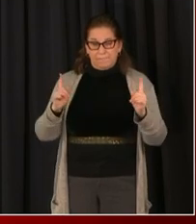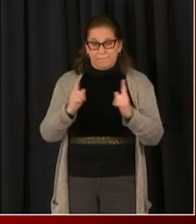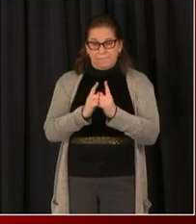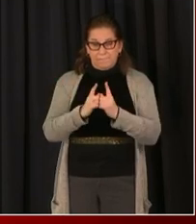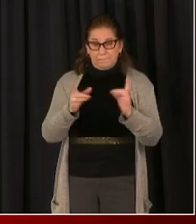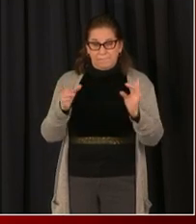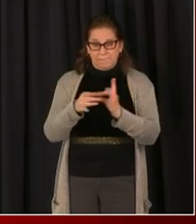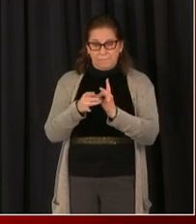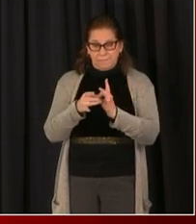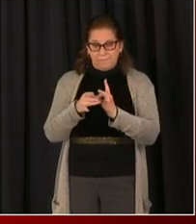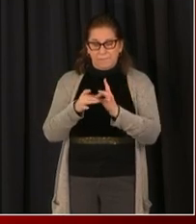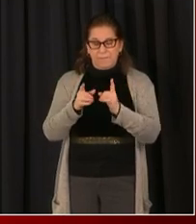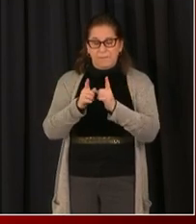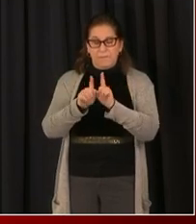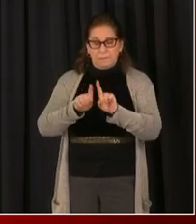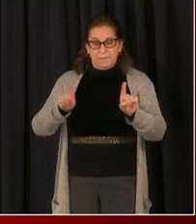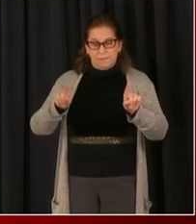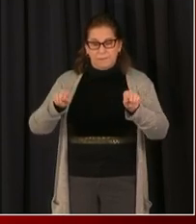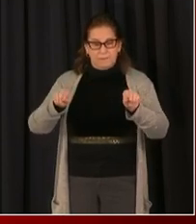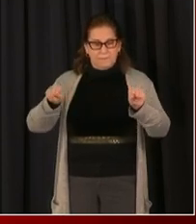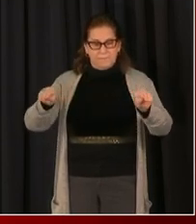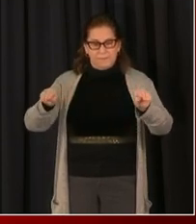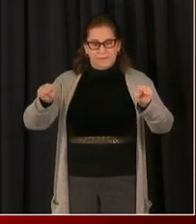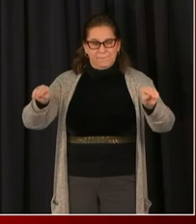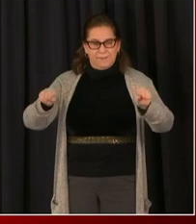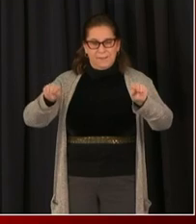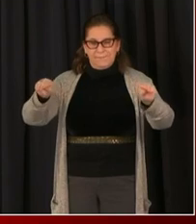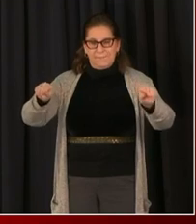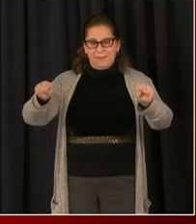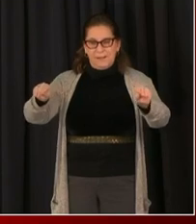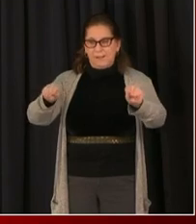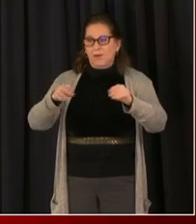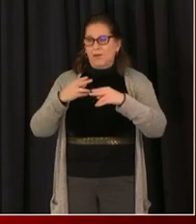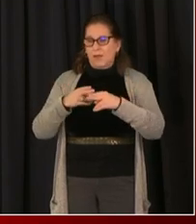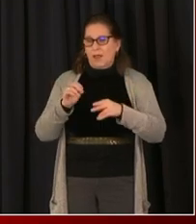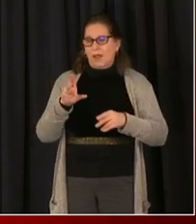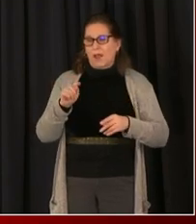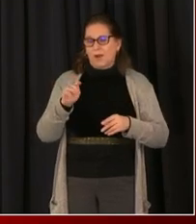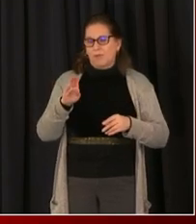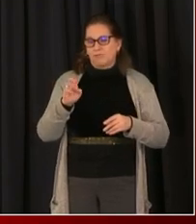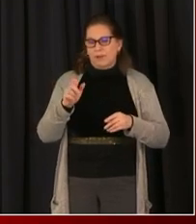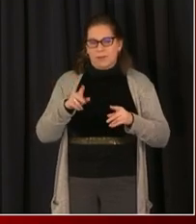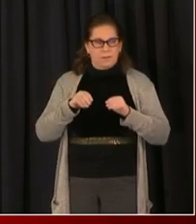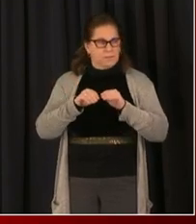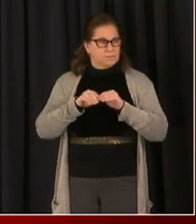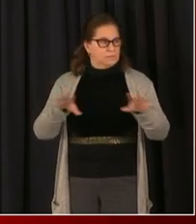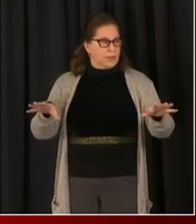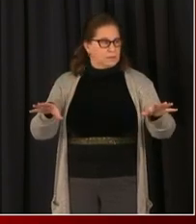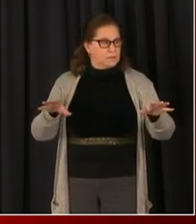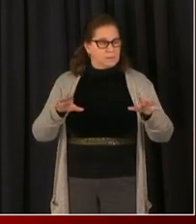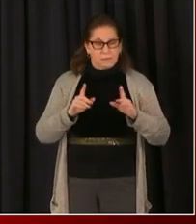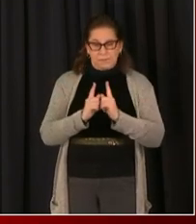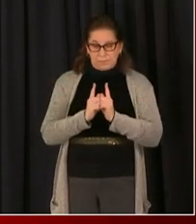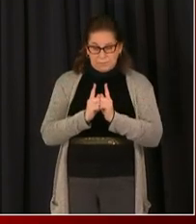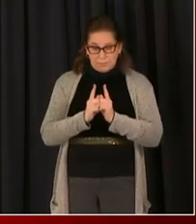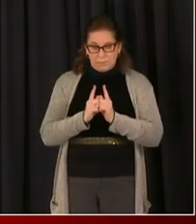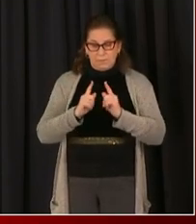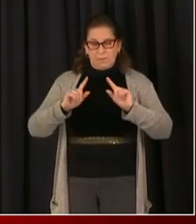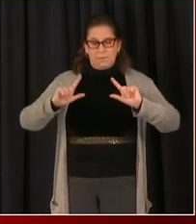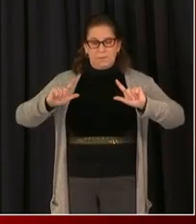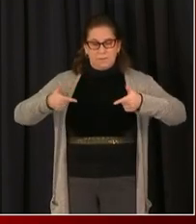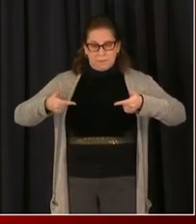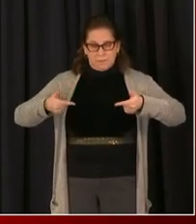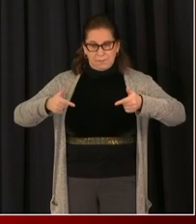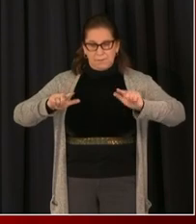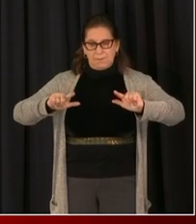detailed investigation by a group of epidemiologists or case investigators has made a definitive link between those